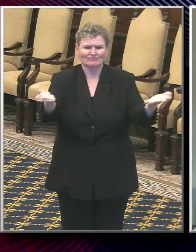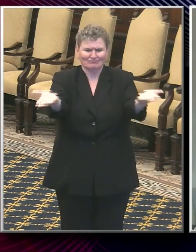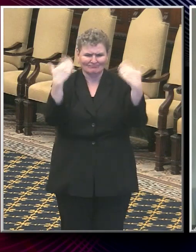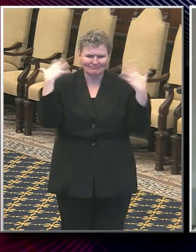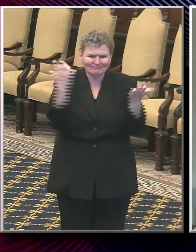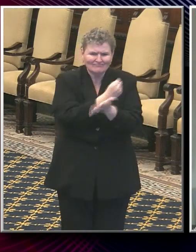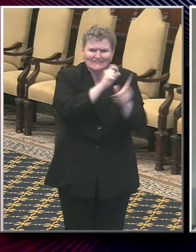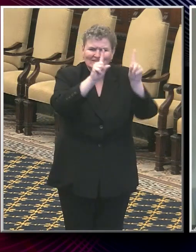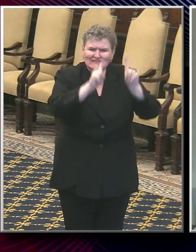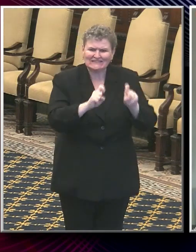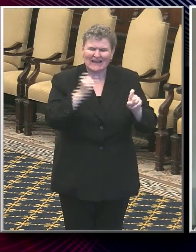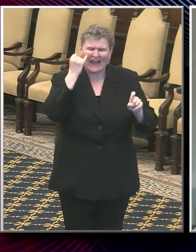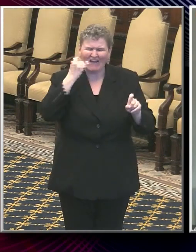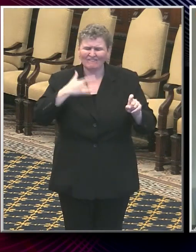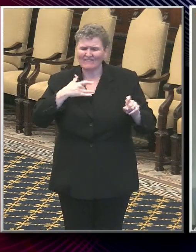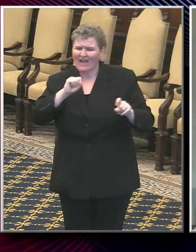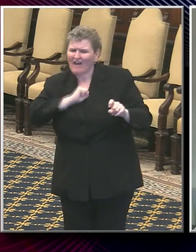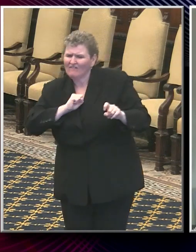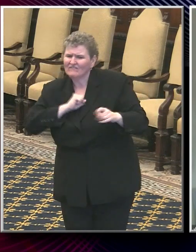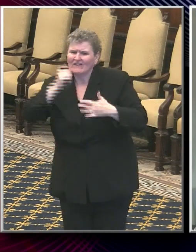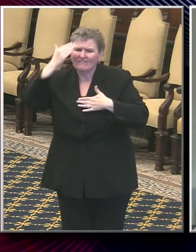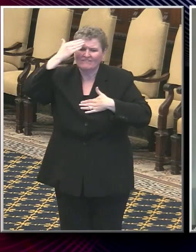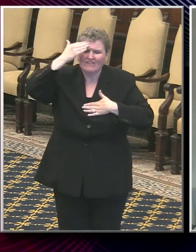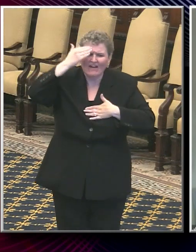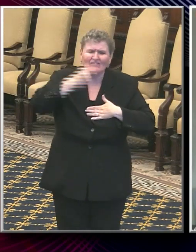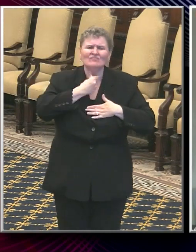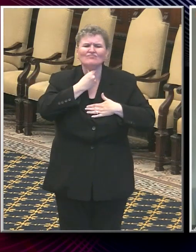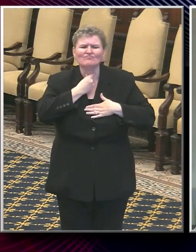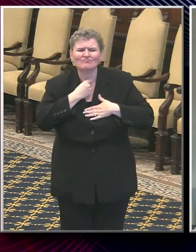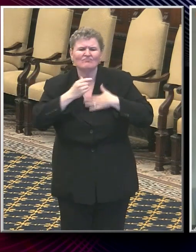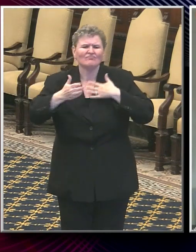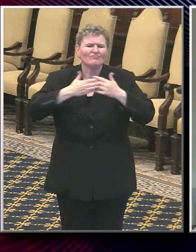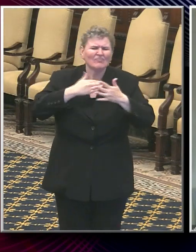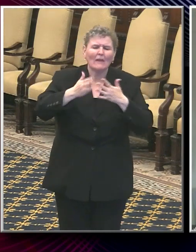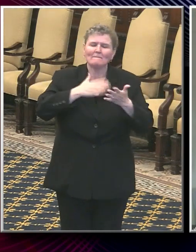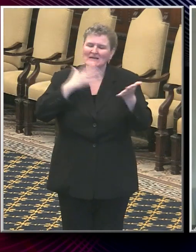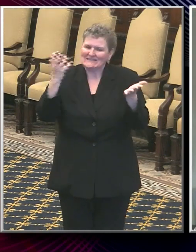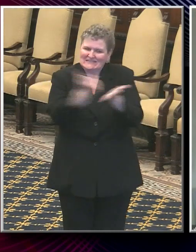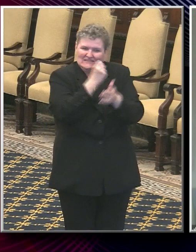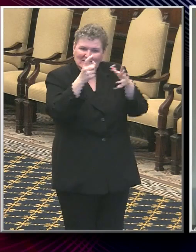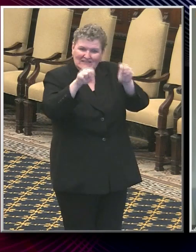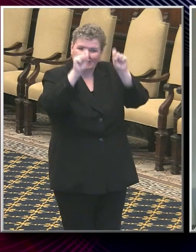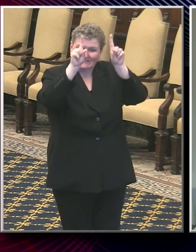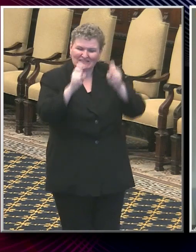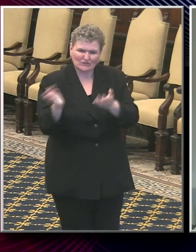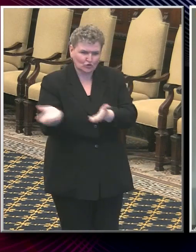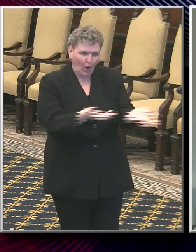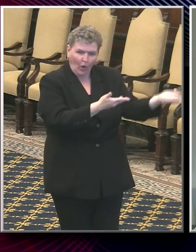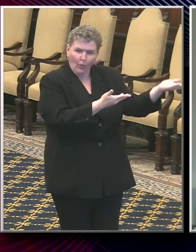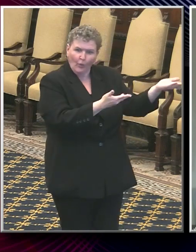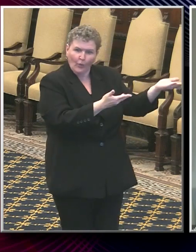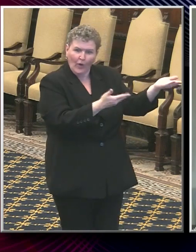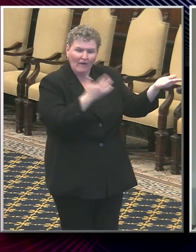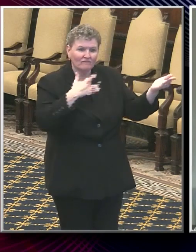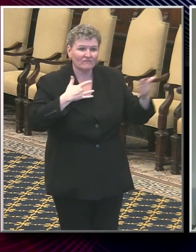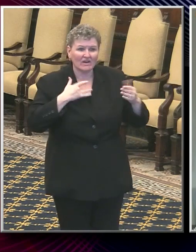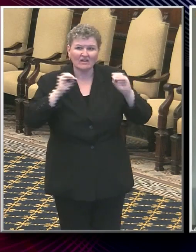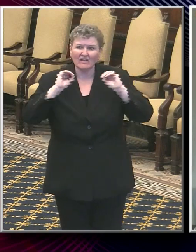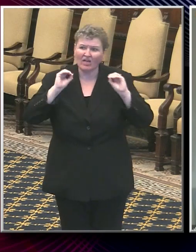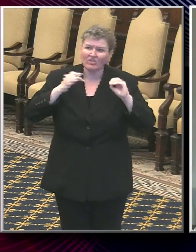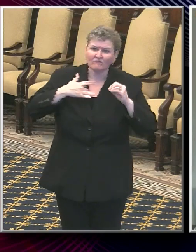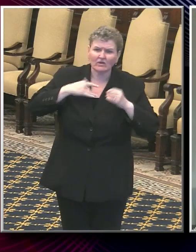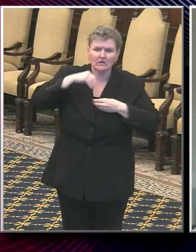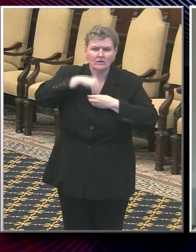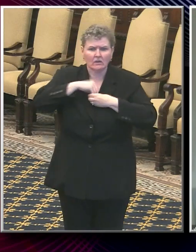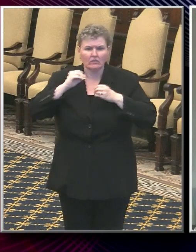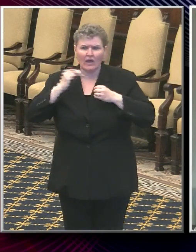symptoms, like a cough or shortness of breath or sore throat or a fever, or even if you don't have symptoms and that you've been exposed